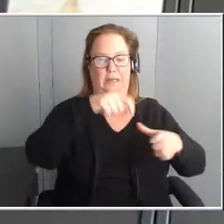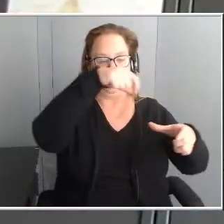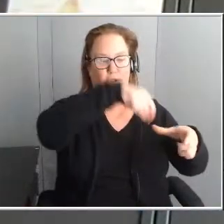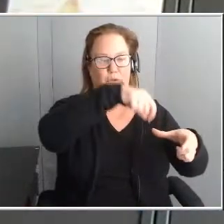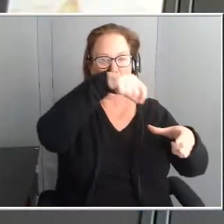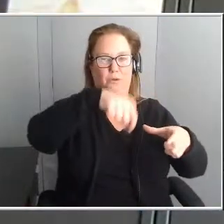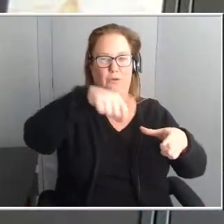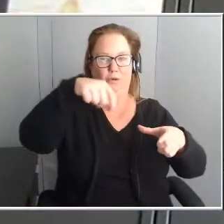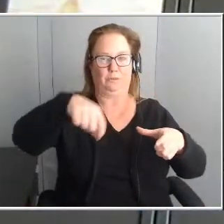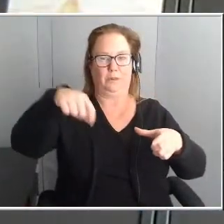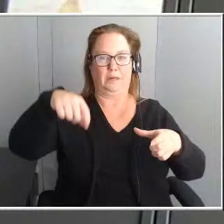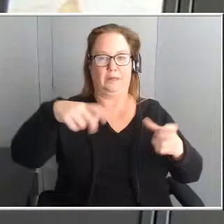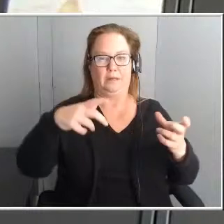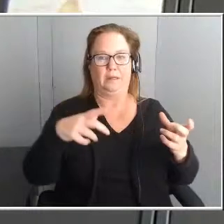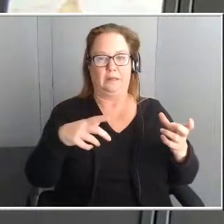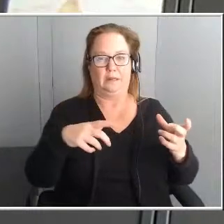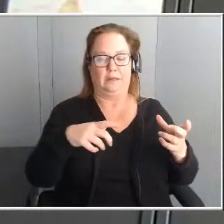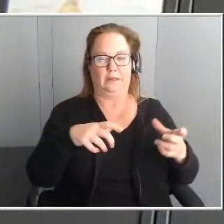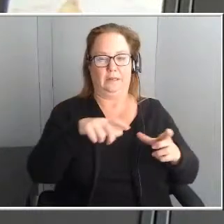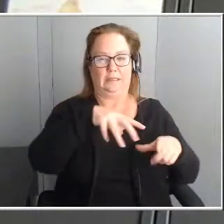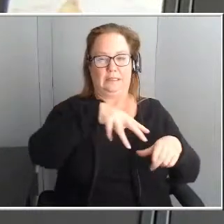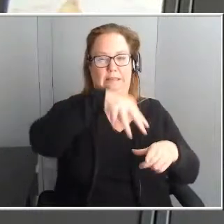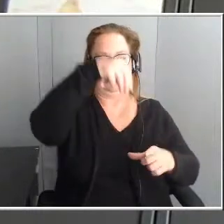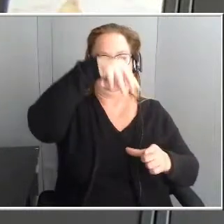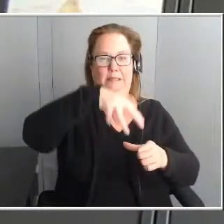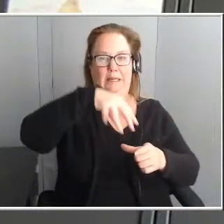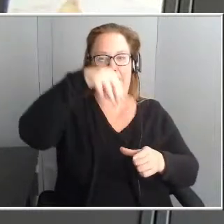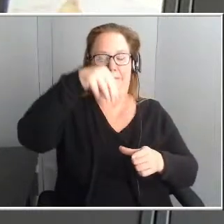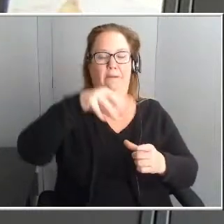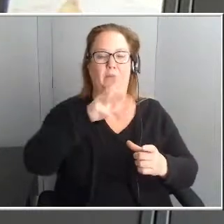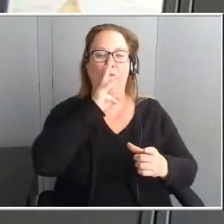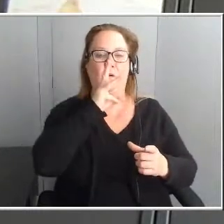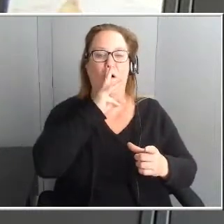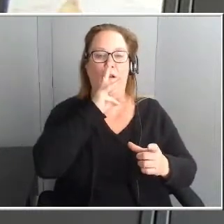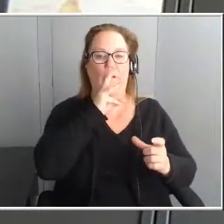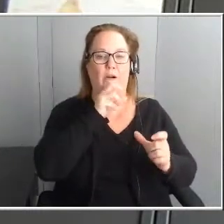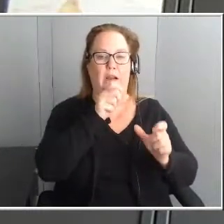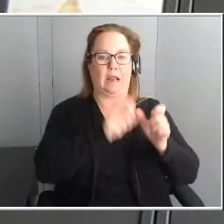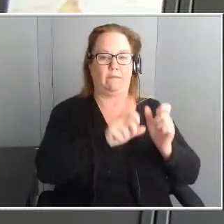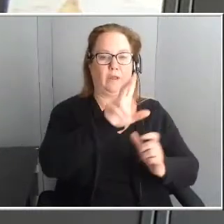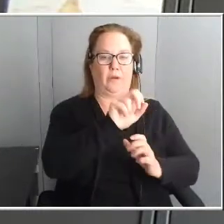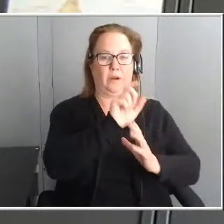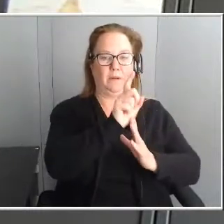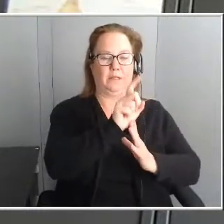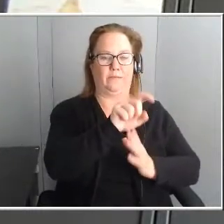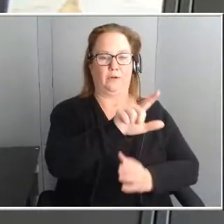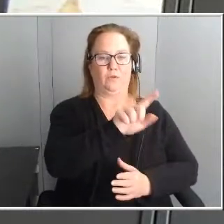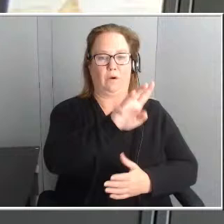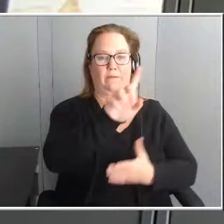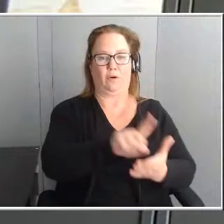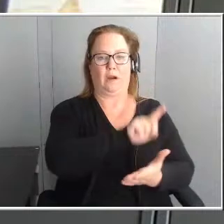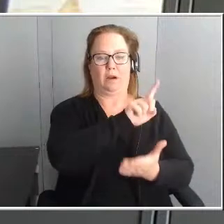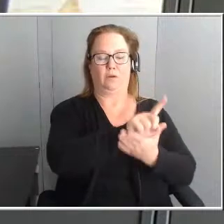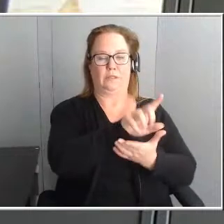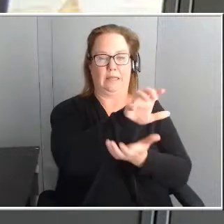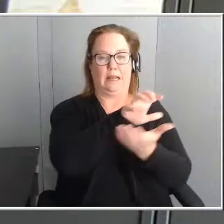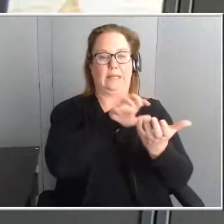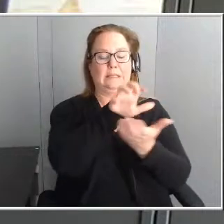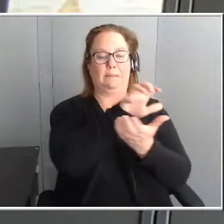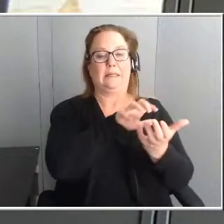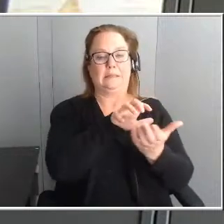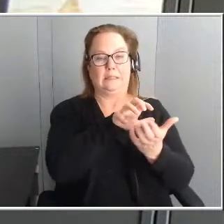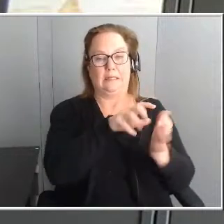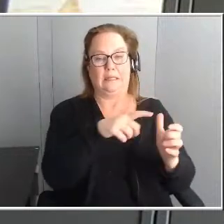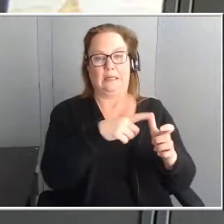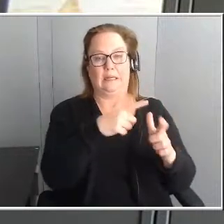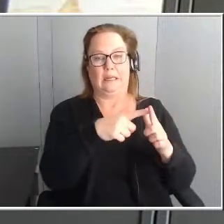down into the influent, and it sucks up a little bit of the wastewater every half an hour for a 24-hour period, and that gets mixed together. And then